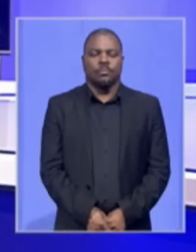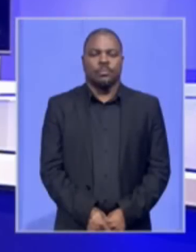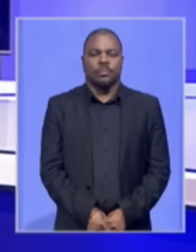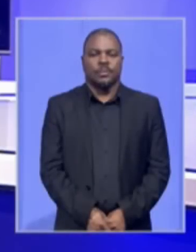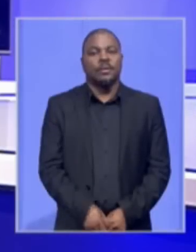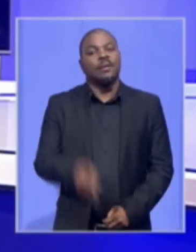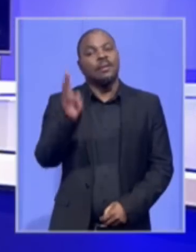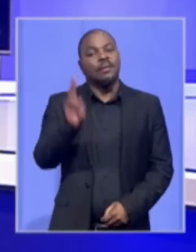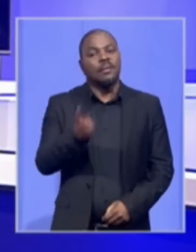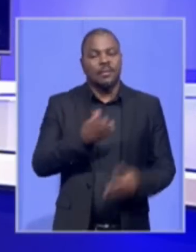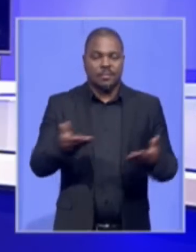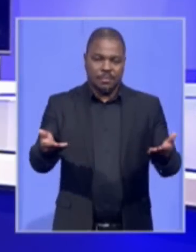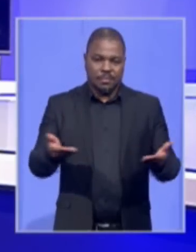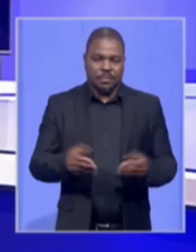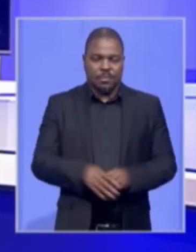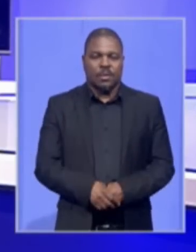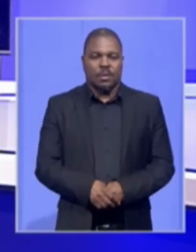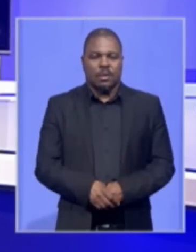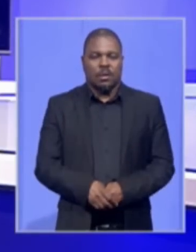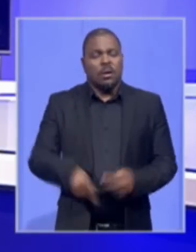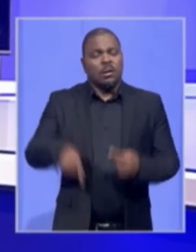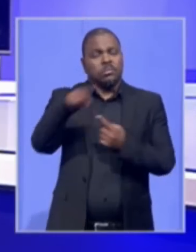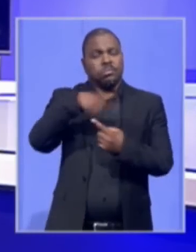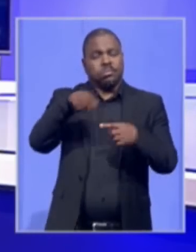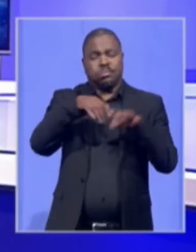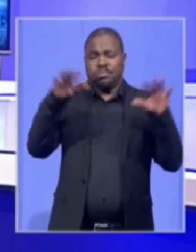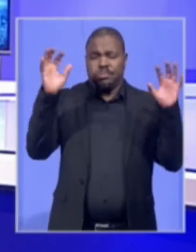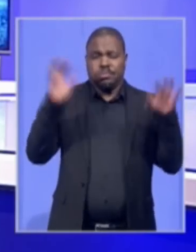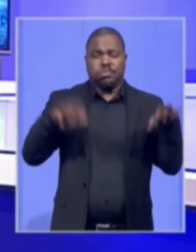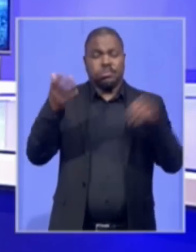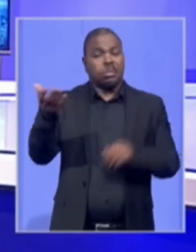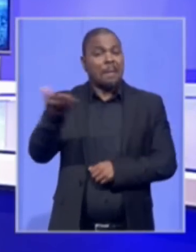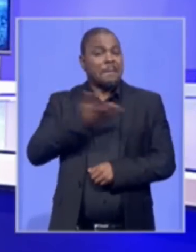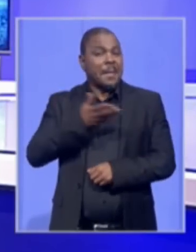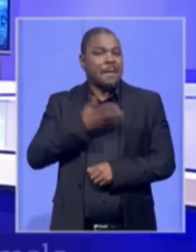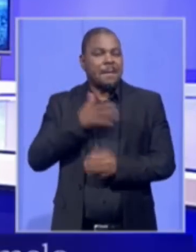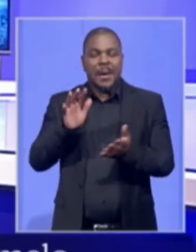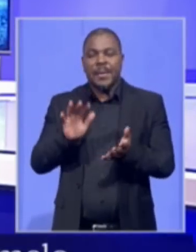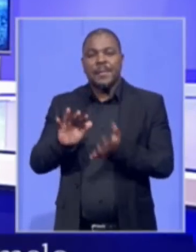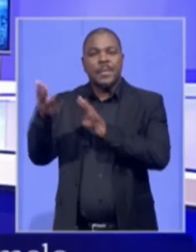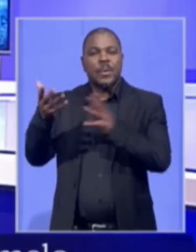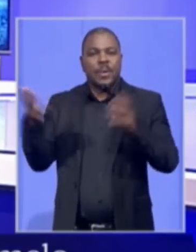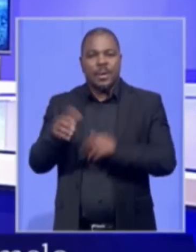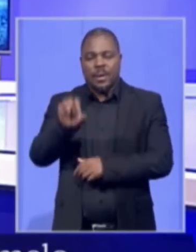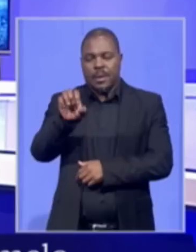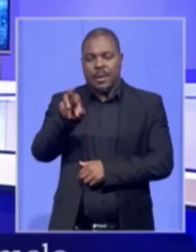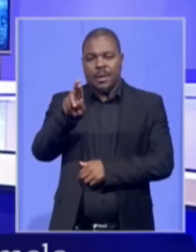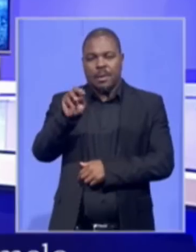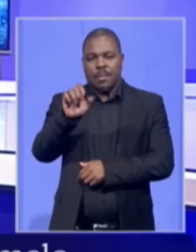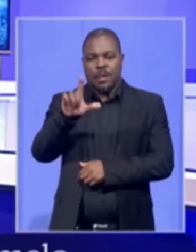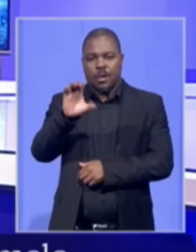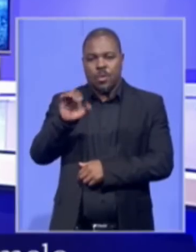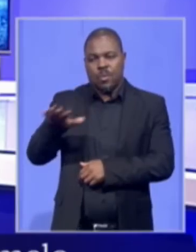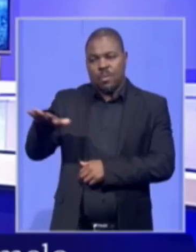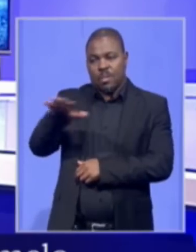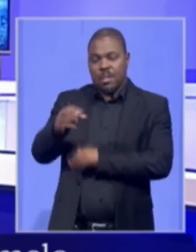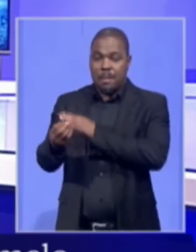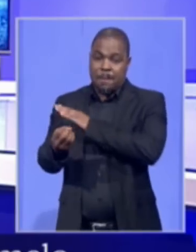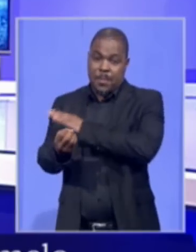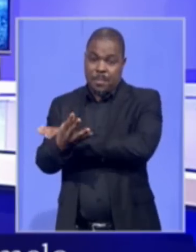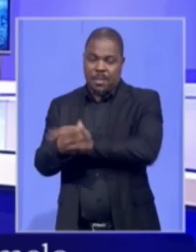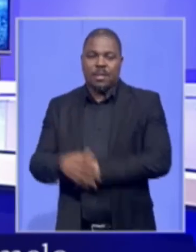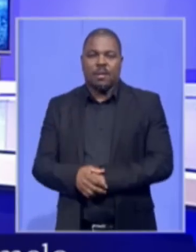Le sa mogetšwe ledimo le maatla la mmamogašwa le hlasetše dikarolo tše dingwe tša emelo ka Mpumalanga.